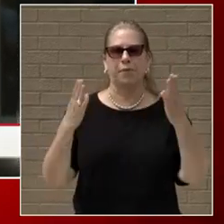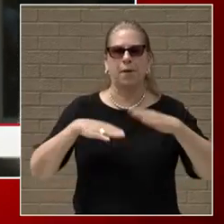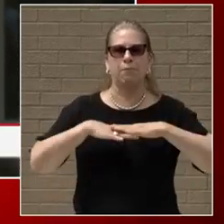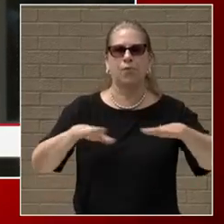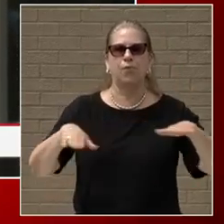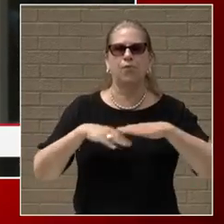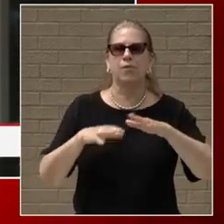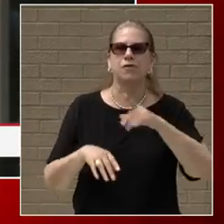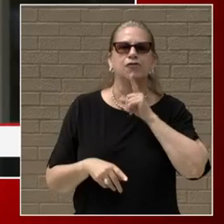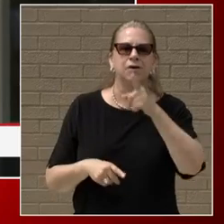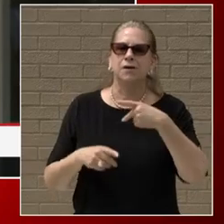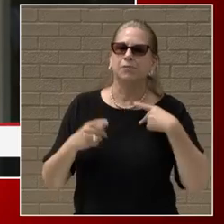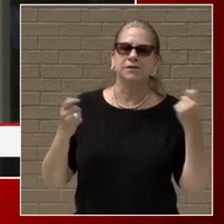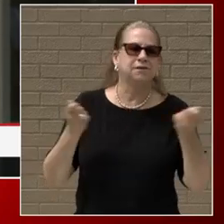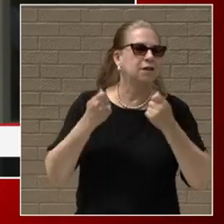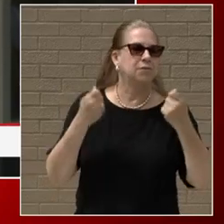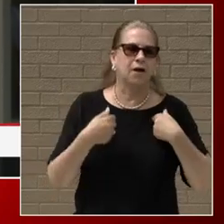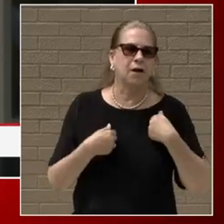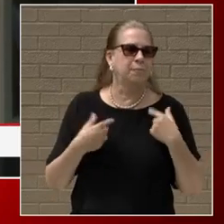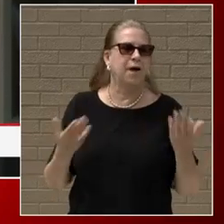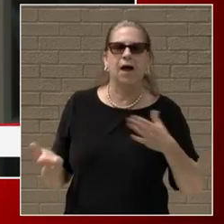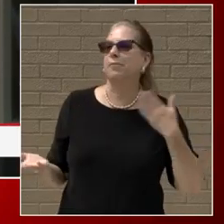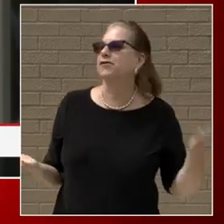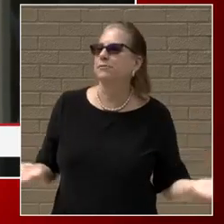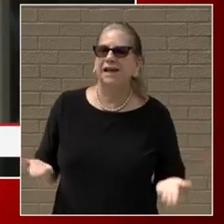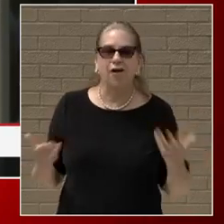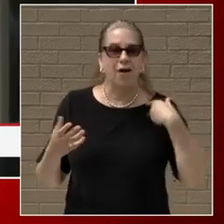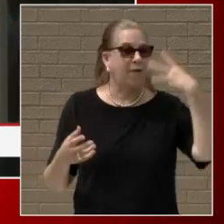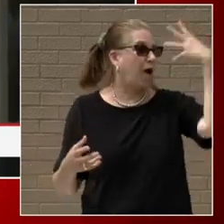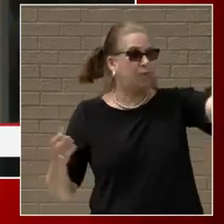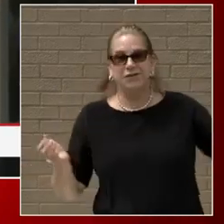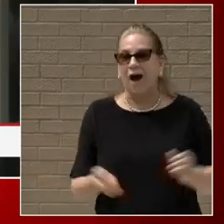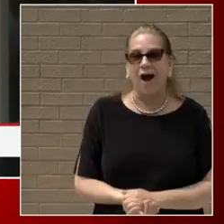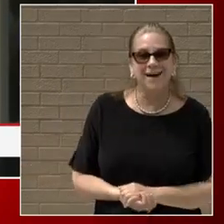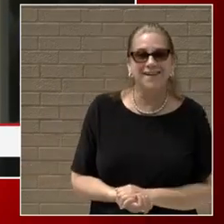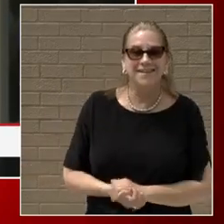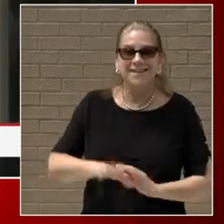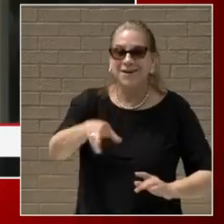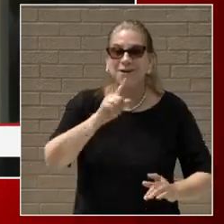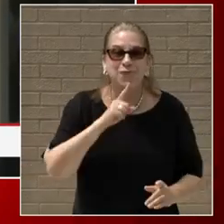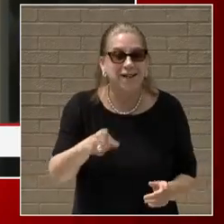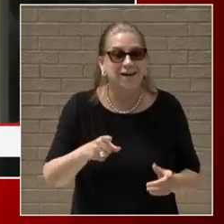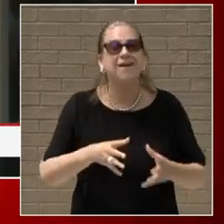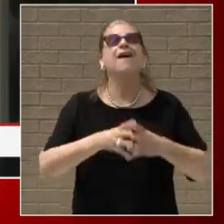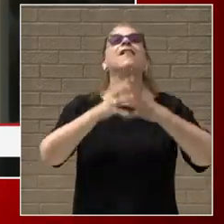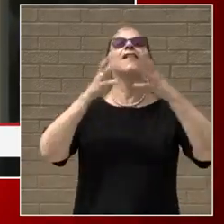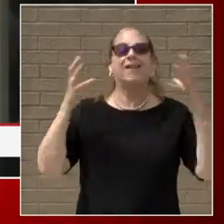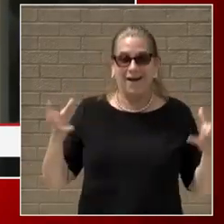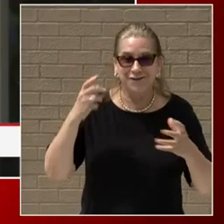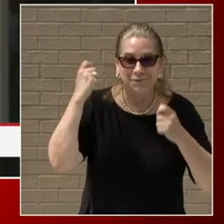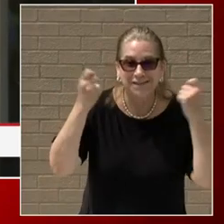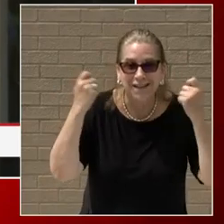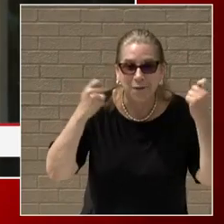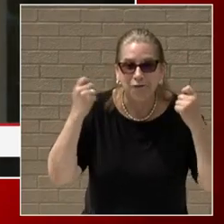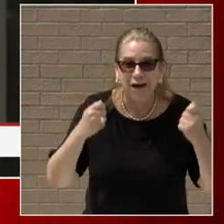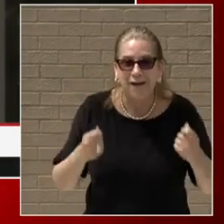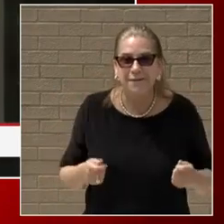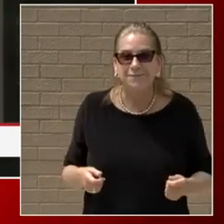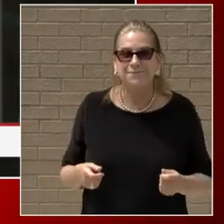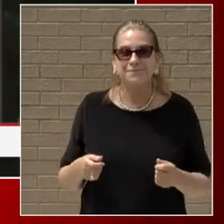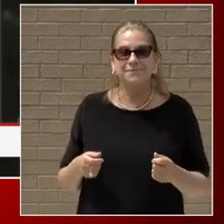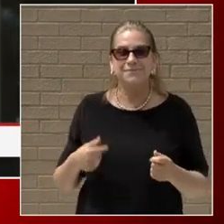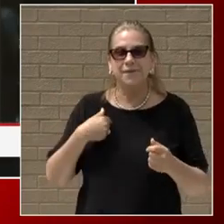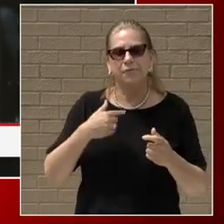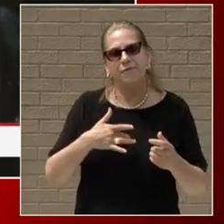And I don't know about you, I'm just happy to be outside. All right, how about that? So there's so much to celebrate. Again, my name is Delano Hunter, and I'm honored to serve as the